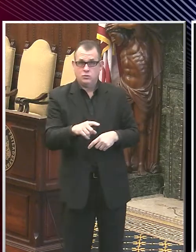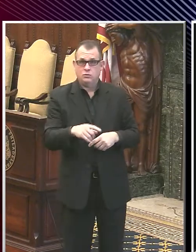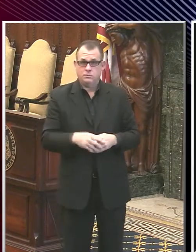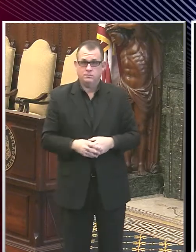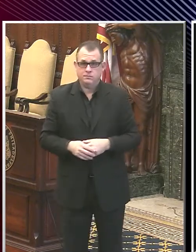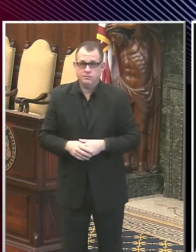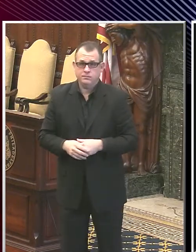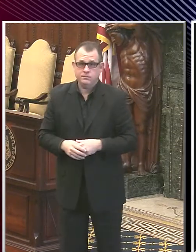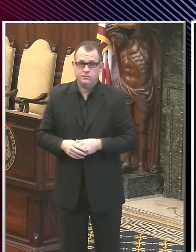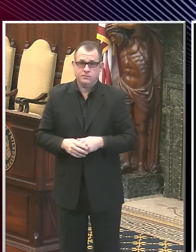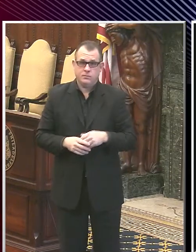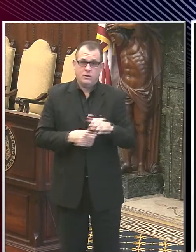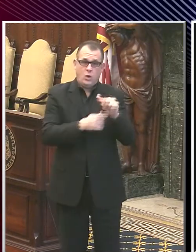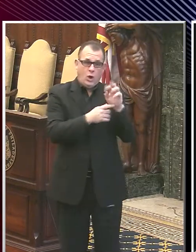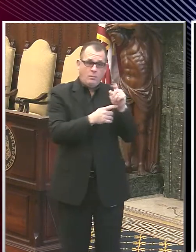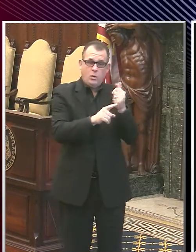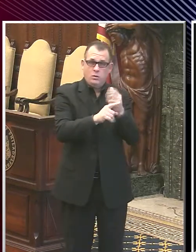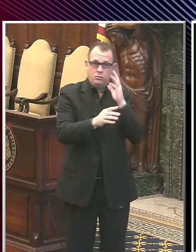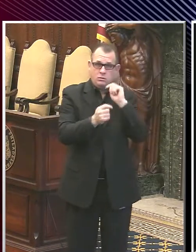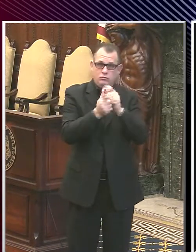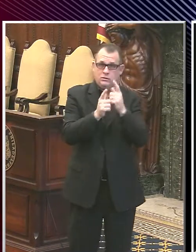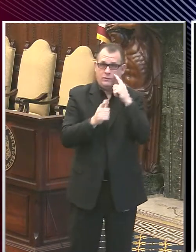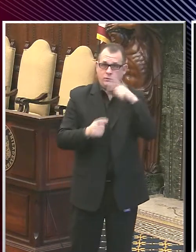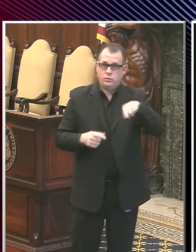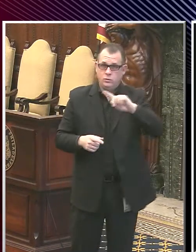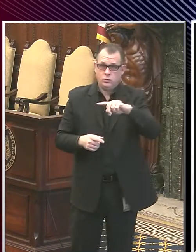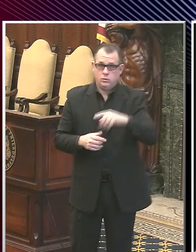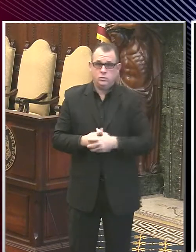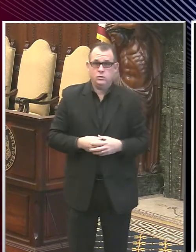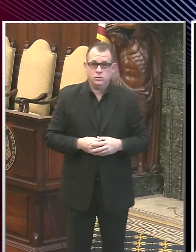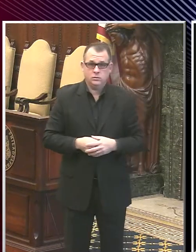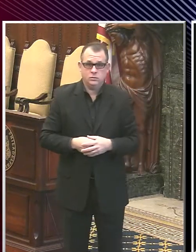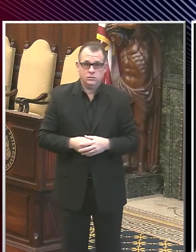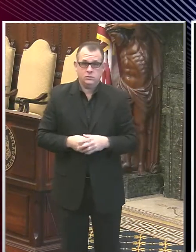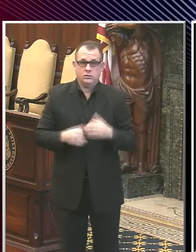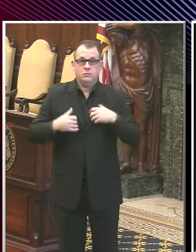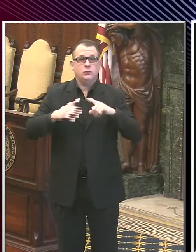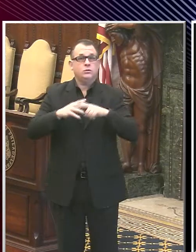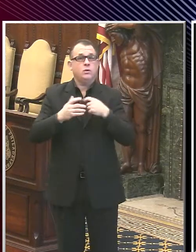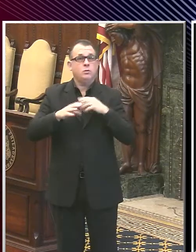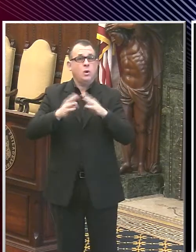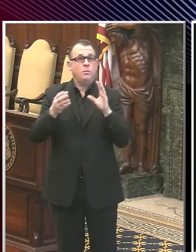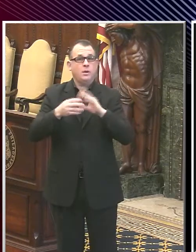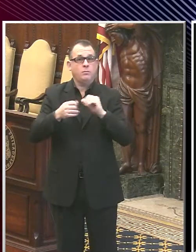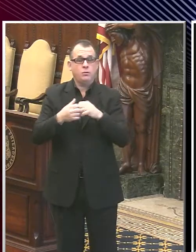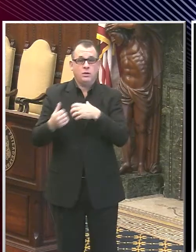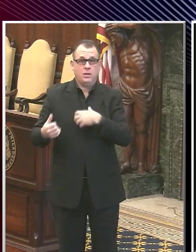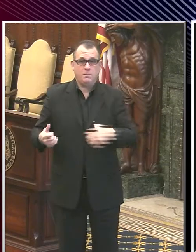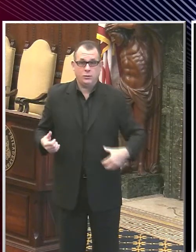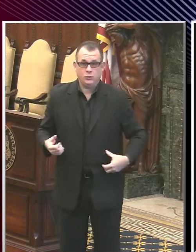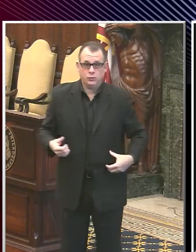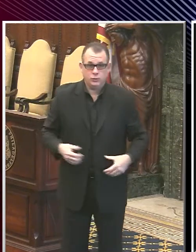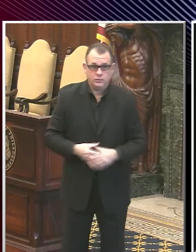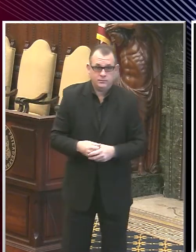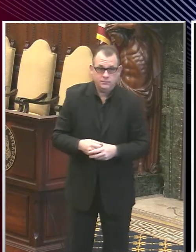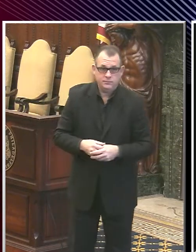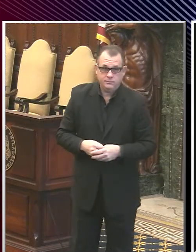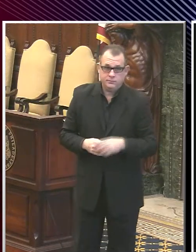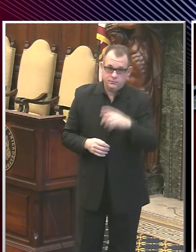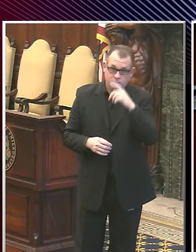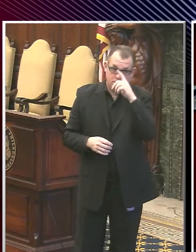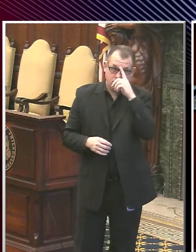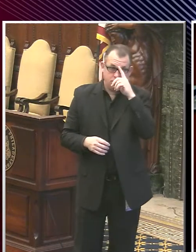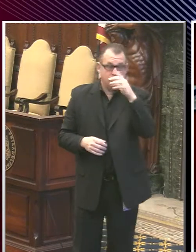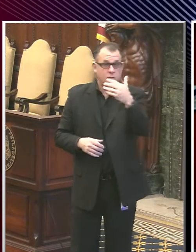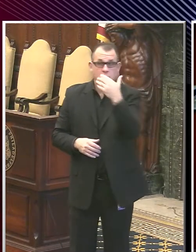other reporters, and Armando will translate them. For now, let's begin our briefing with opening remarks from Mayor Kenny. Mayor, you